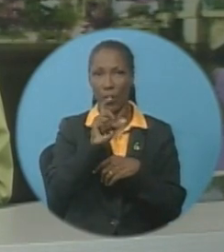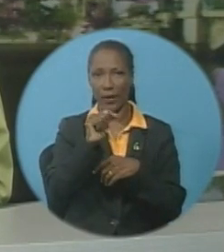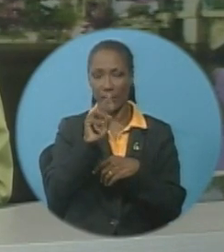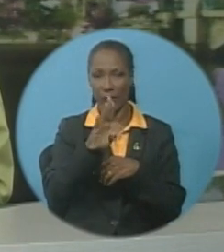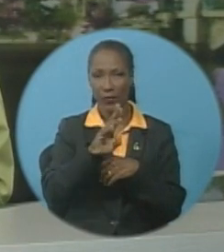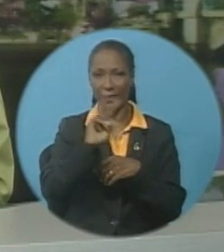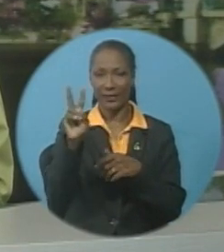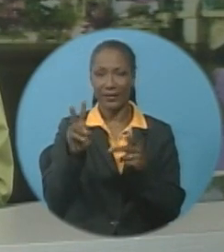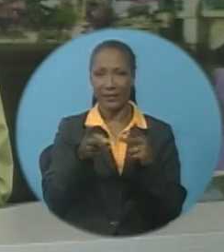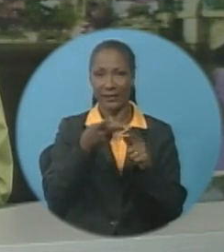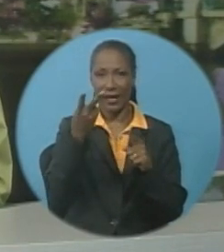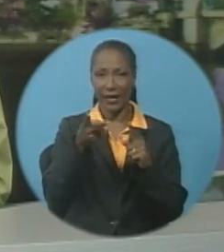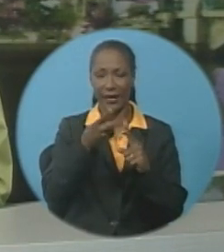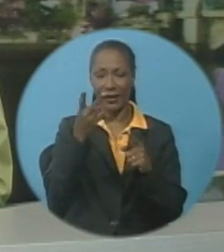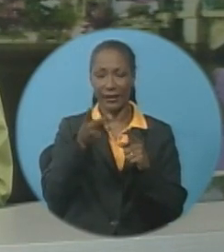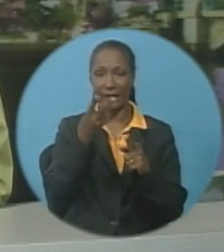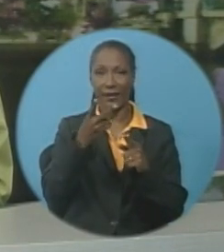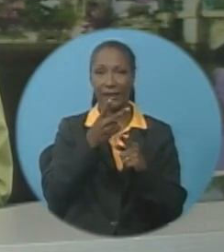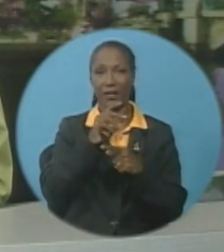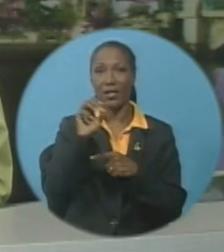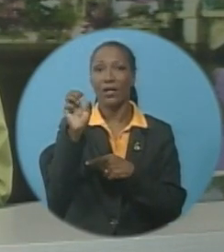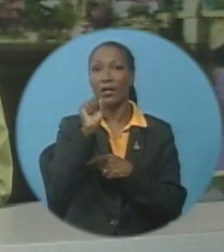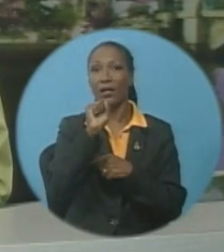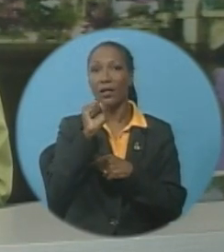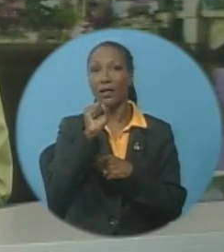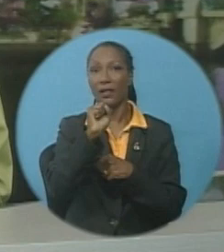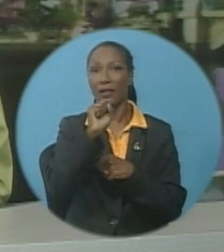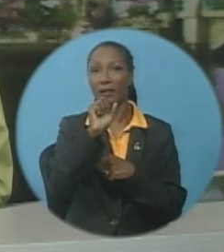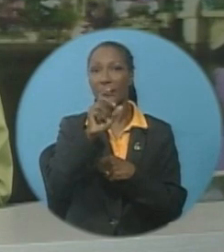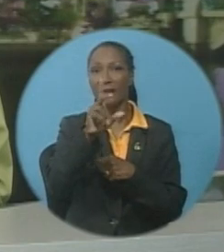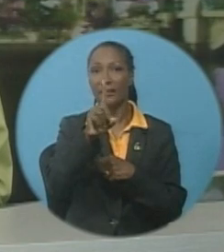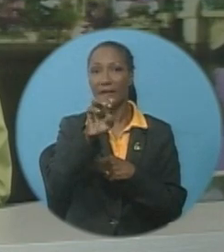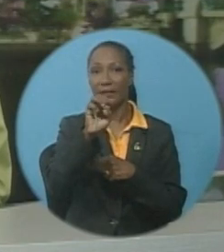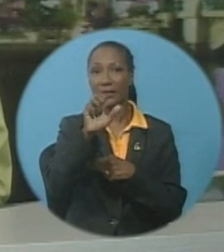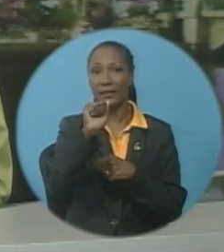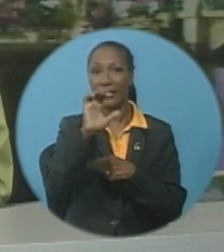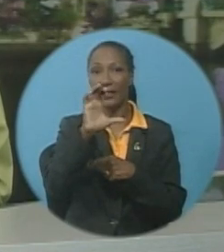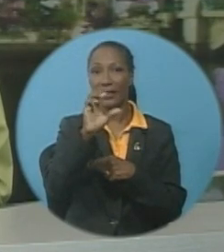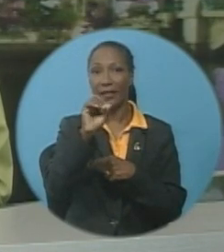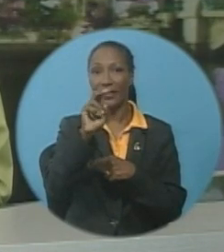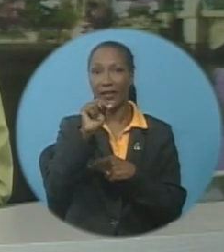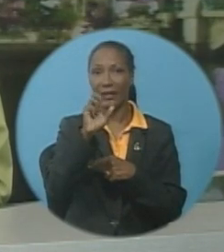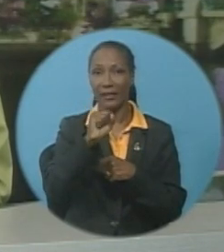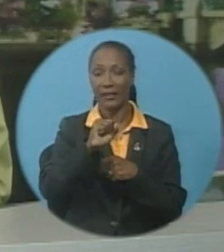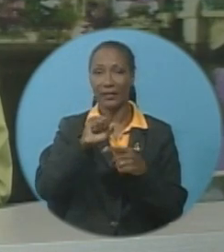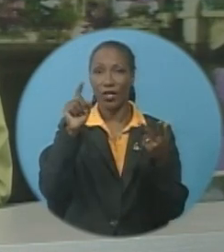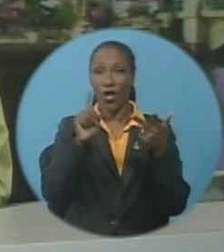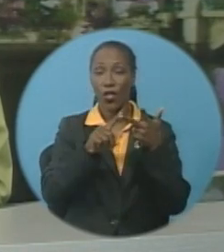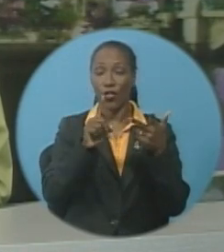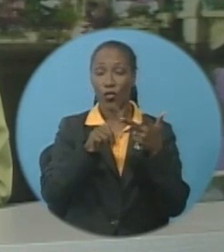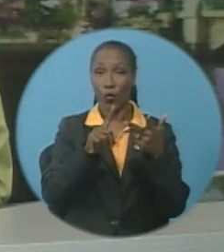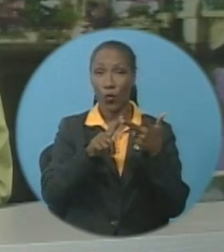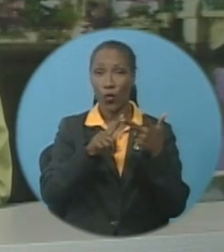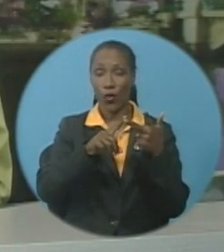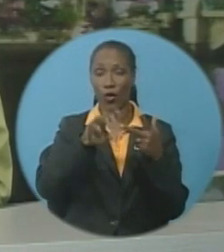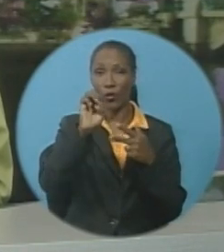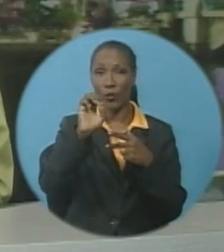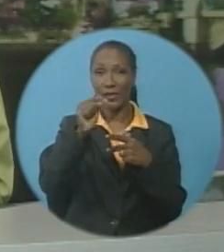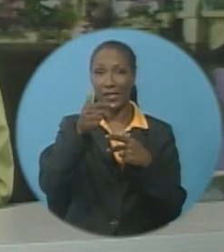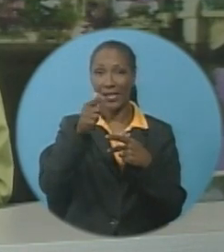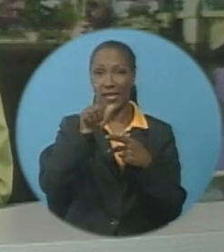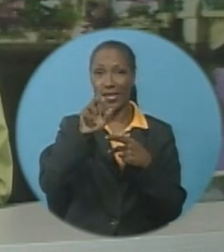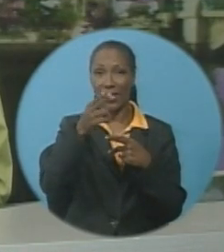James Paul. Third place of $500 and a trophy went to Eagle Hall Primary, while fourth place went to the Rock Christian